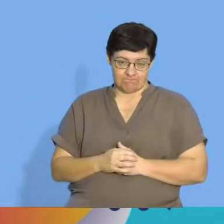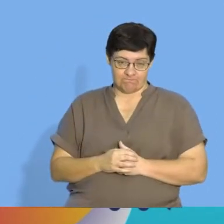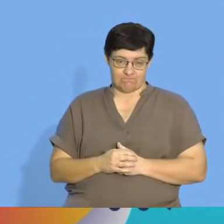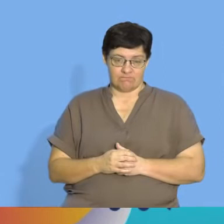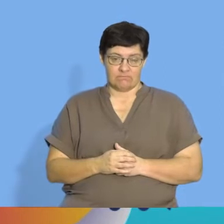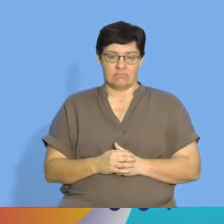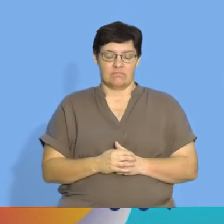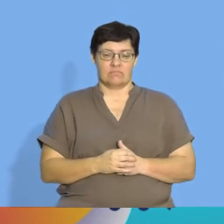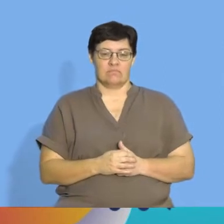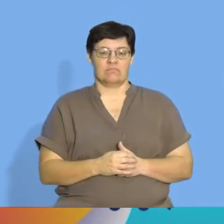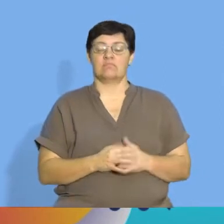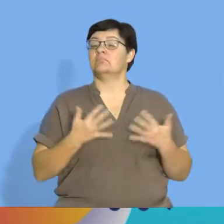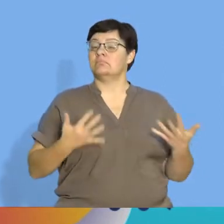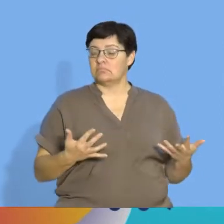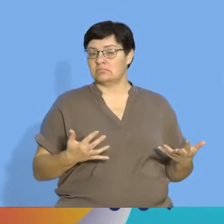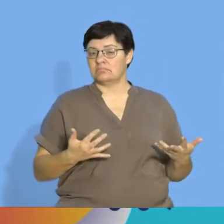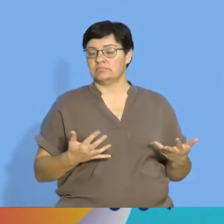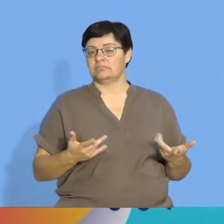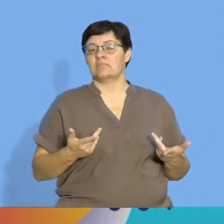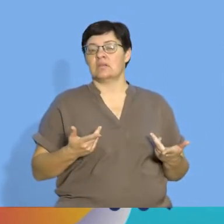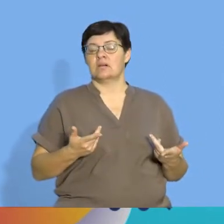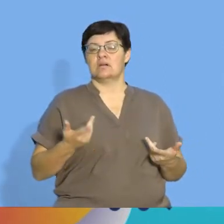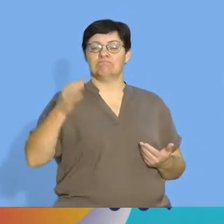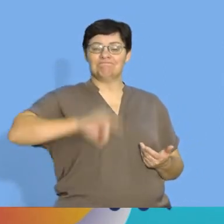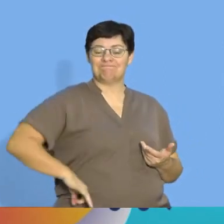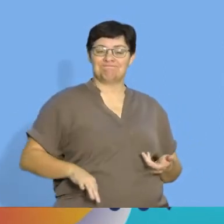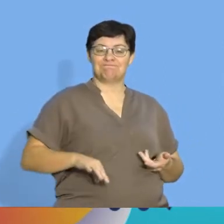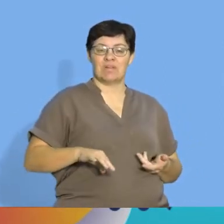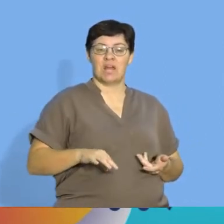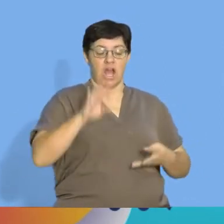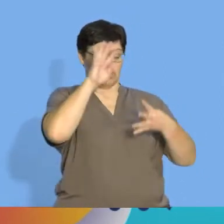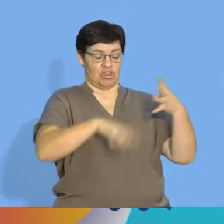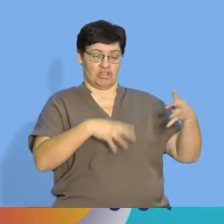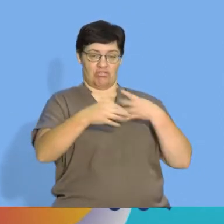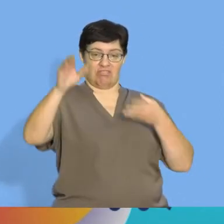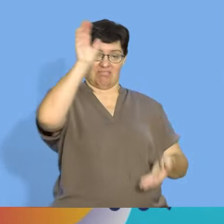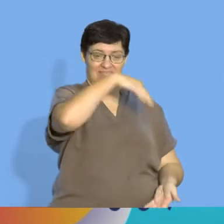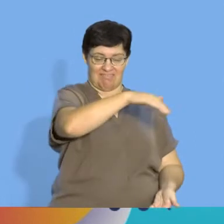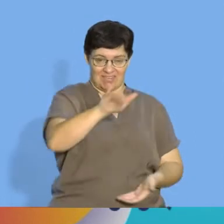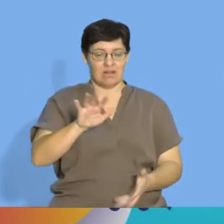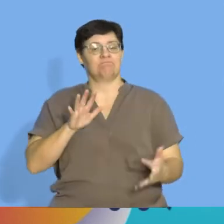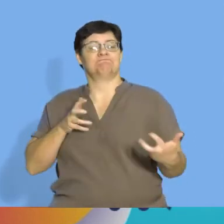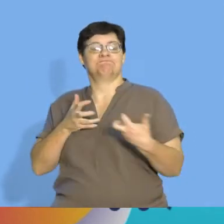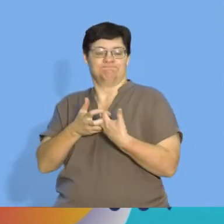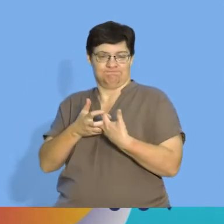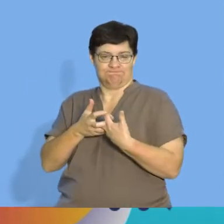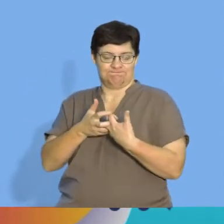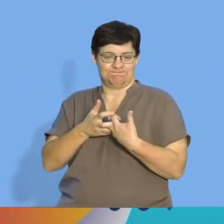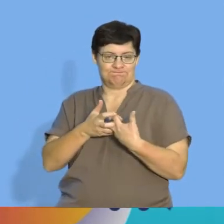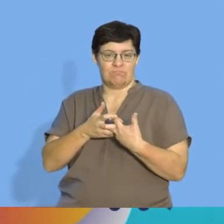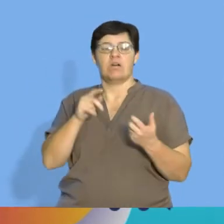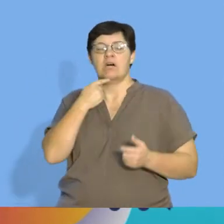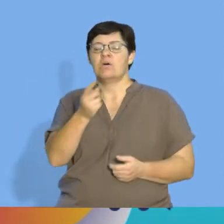ultimately, your debtors collection schedule will fit into your cash budget, where you will have an item that